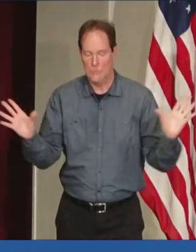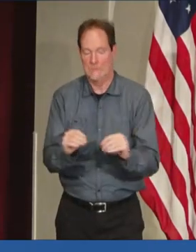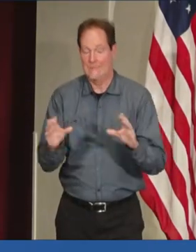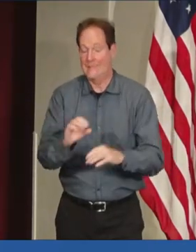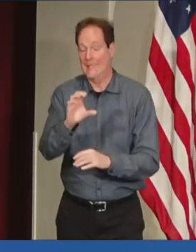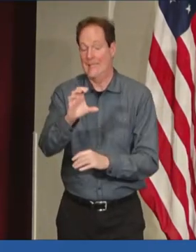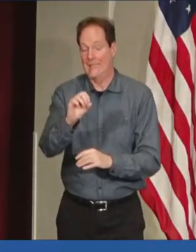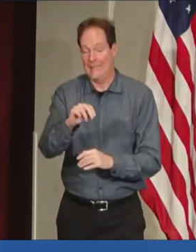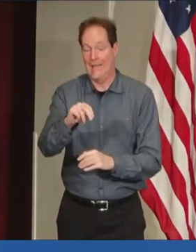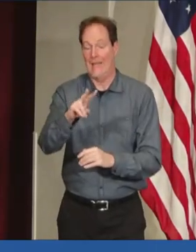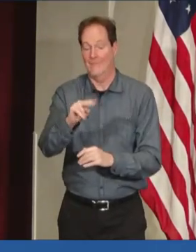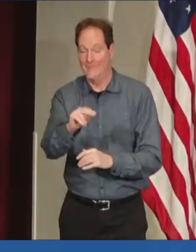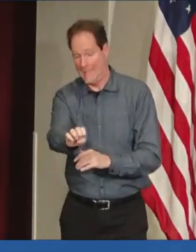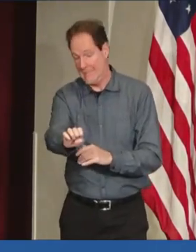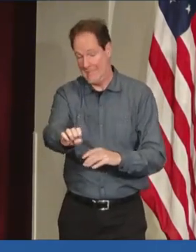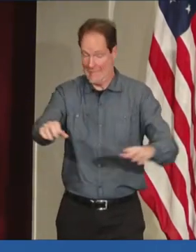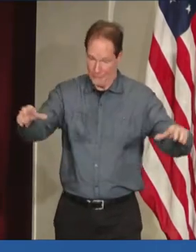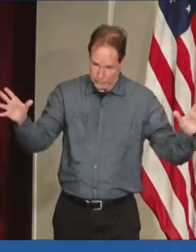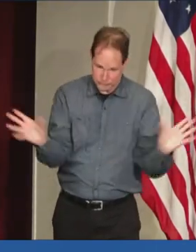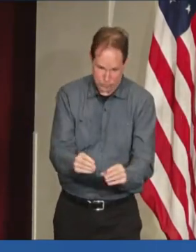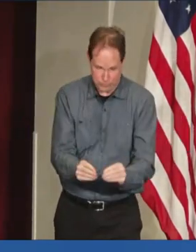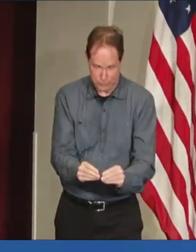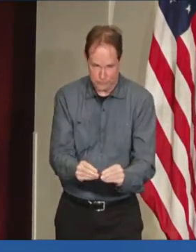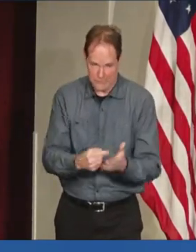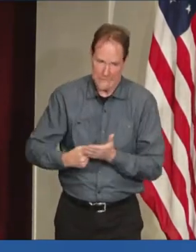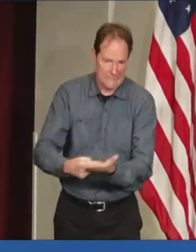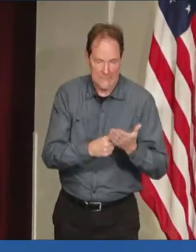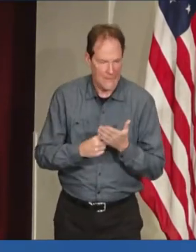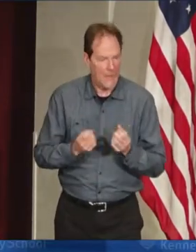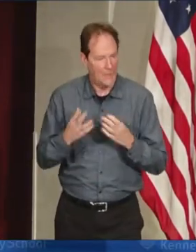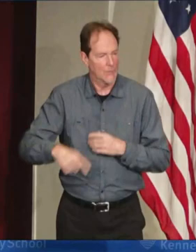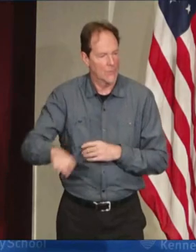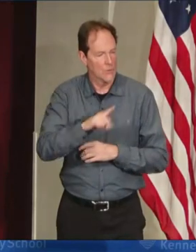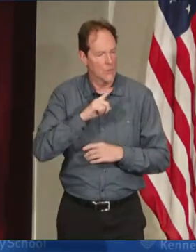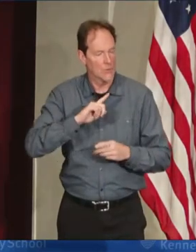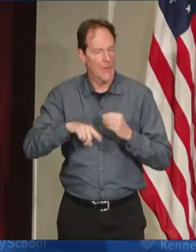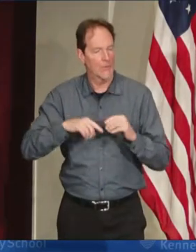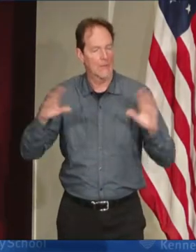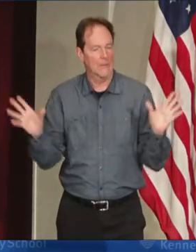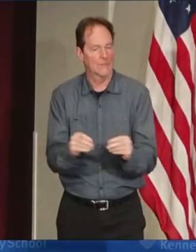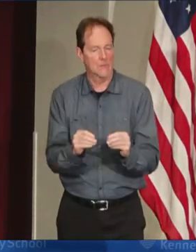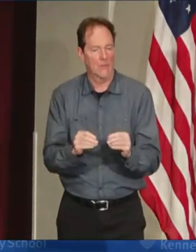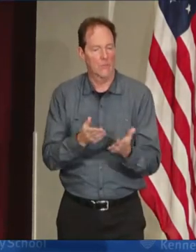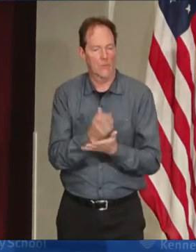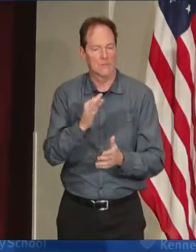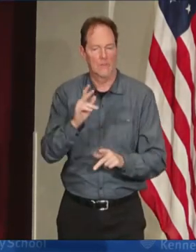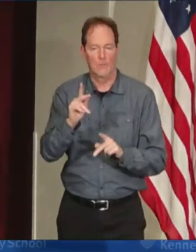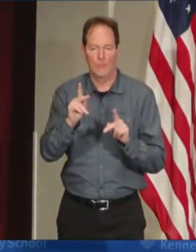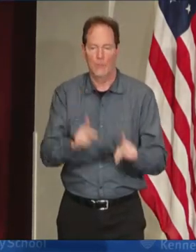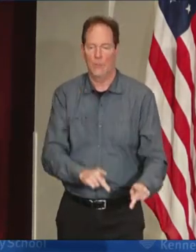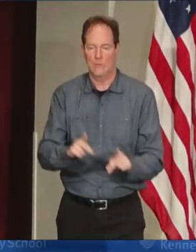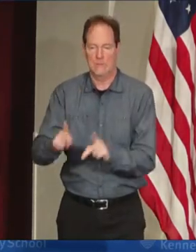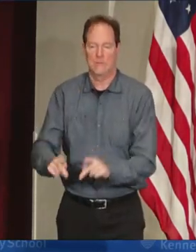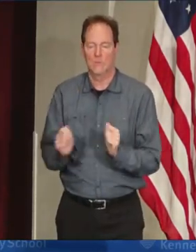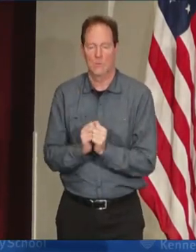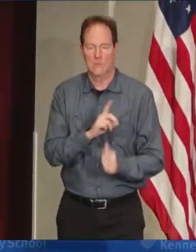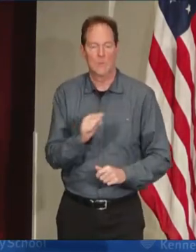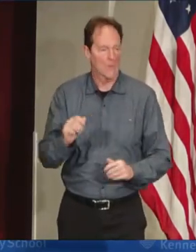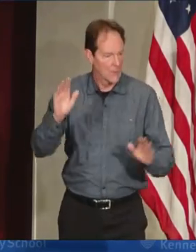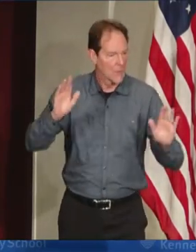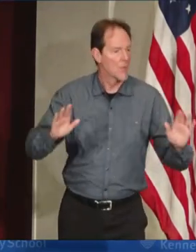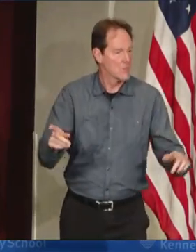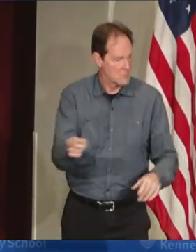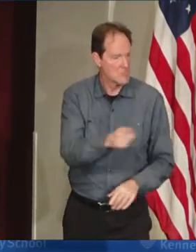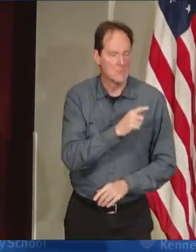discuss serious issues. So how many of you have heard of the Convention on the Rights of Persons with Disabilities? Okay, so a reasonable number of